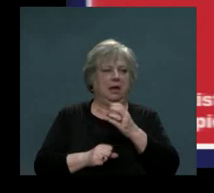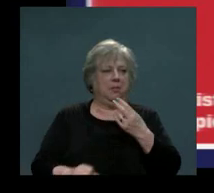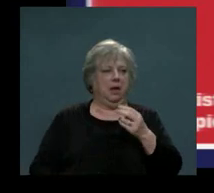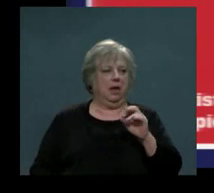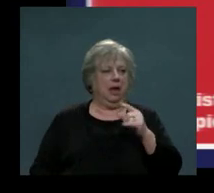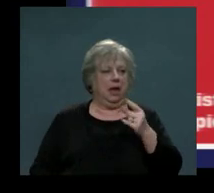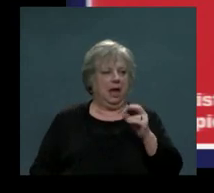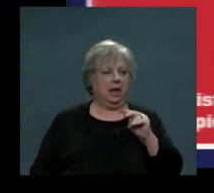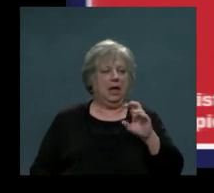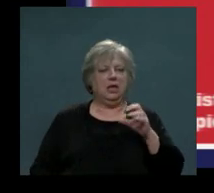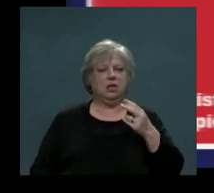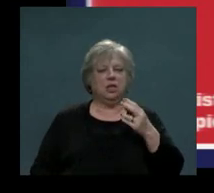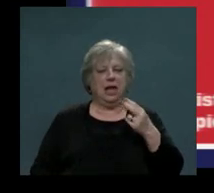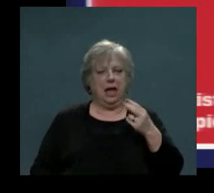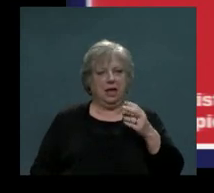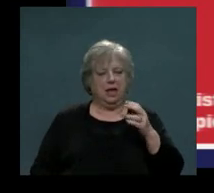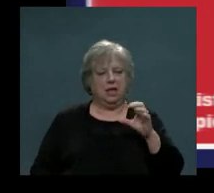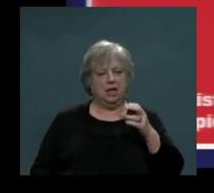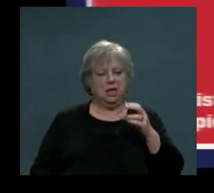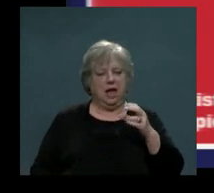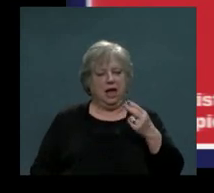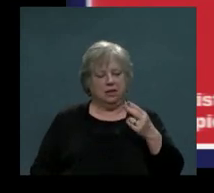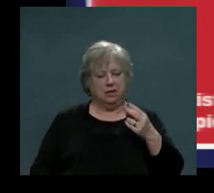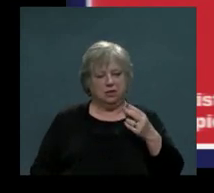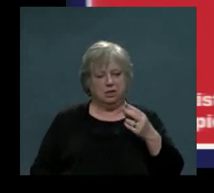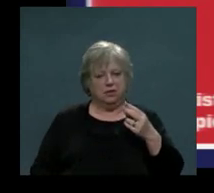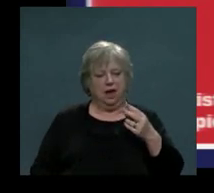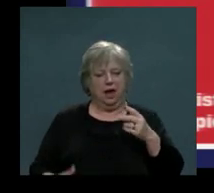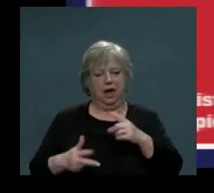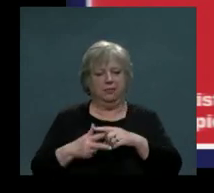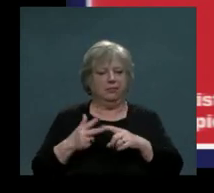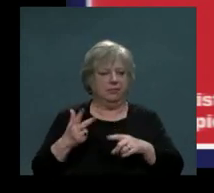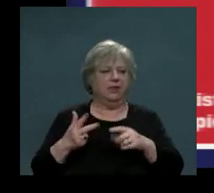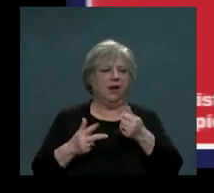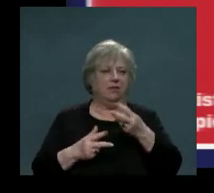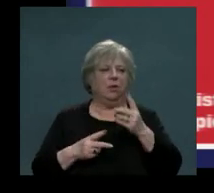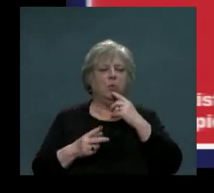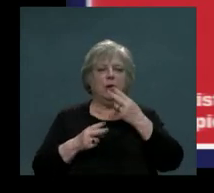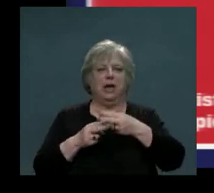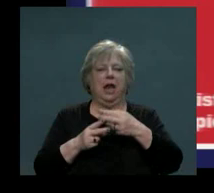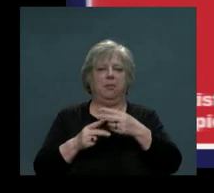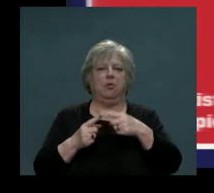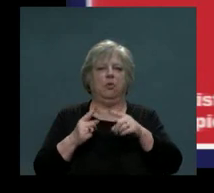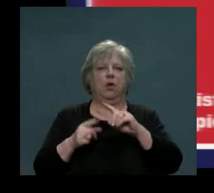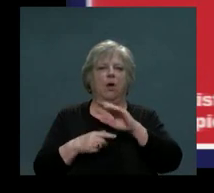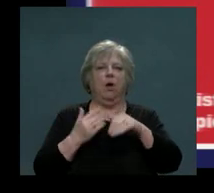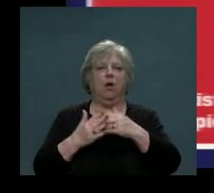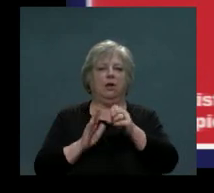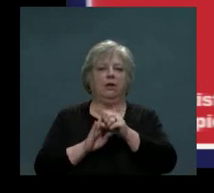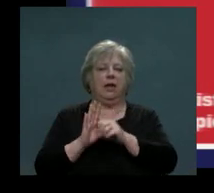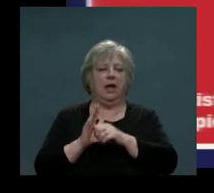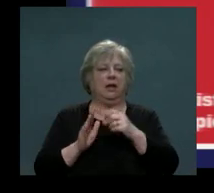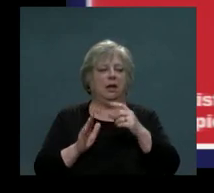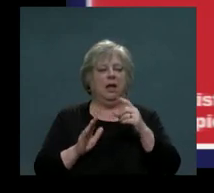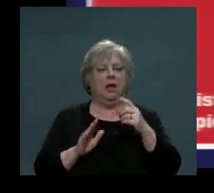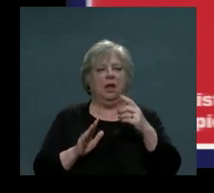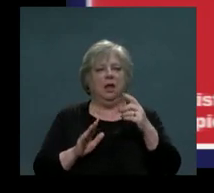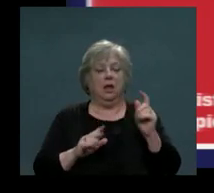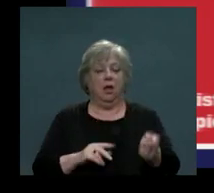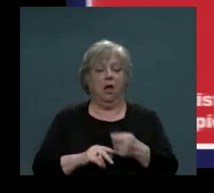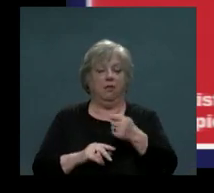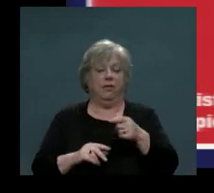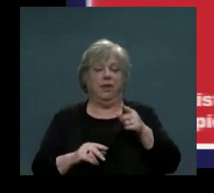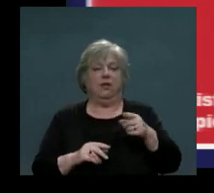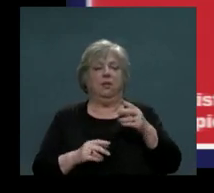Sanchez, Evan Garcia, and Owen Baker were named to the 2018 Golf All-State team. This is Mr. Sanchez's third year